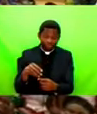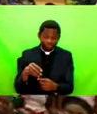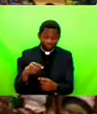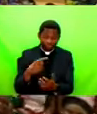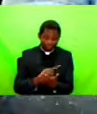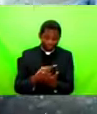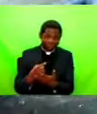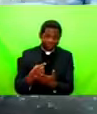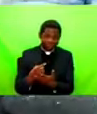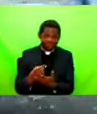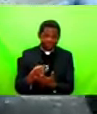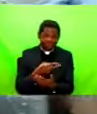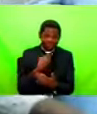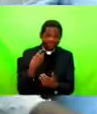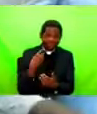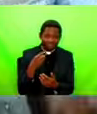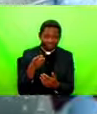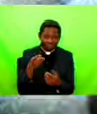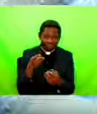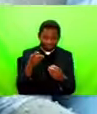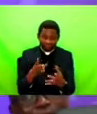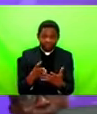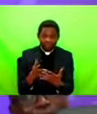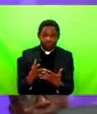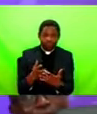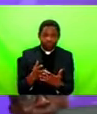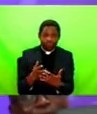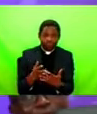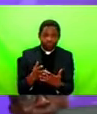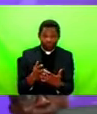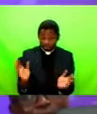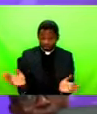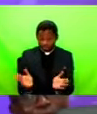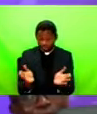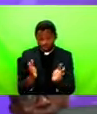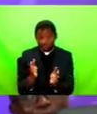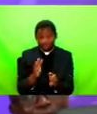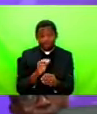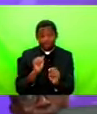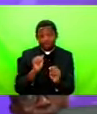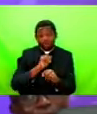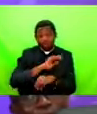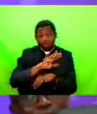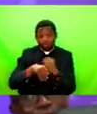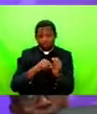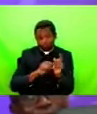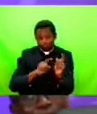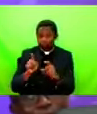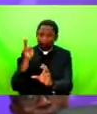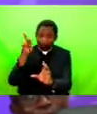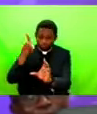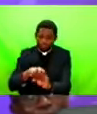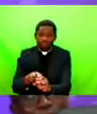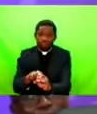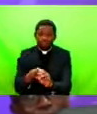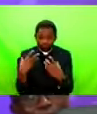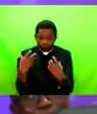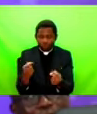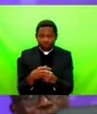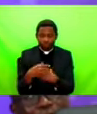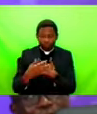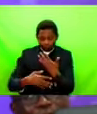it. This week is Children's Ministry Week, and we want to encourage each and every one of us to fully participate. Let's all